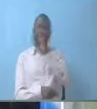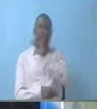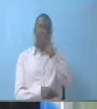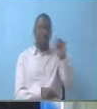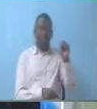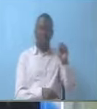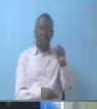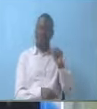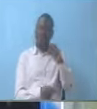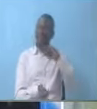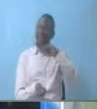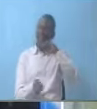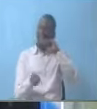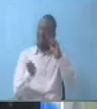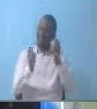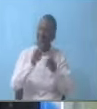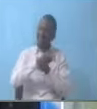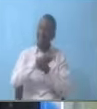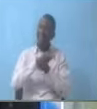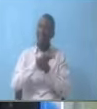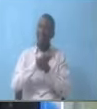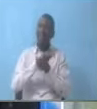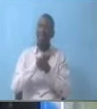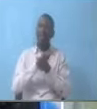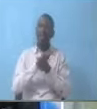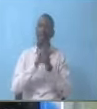game entirely in favor of the